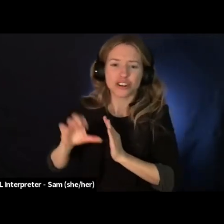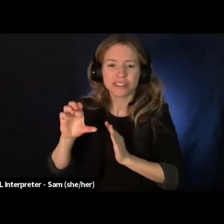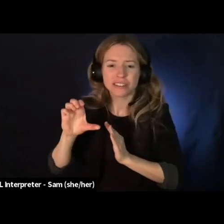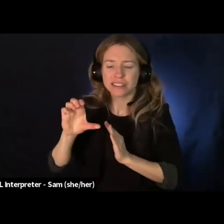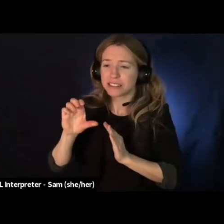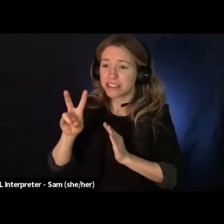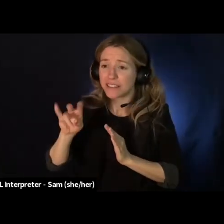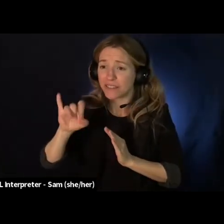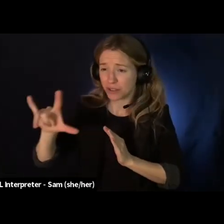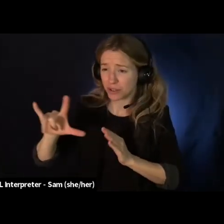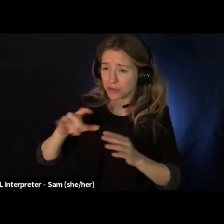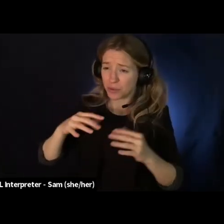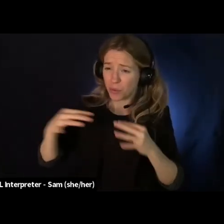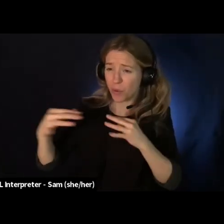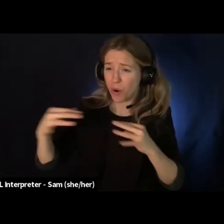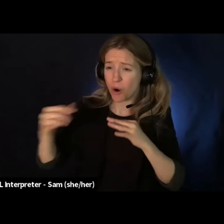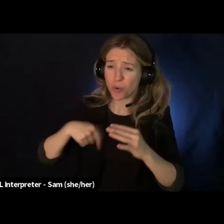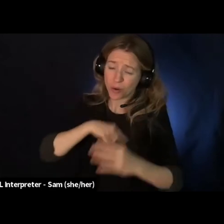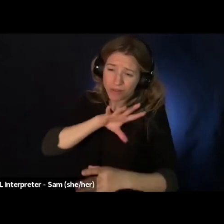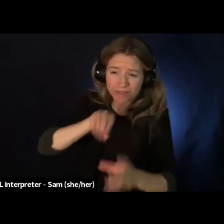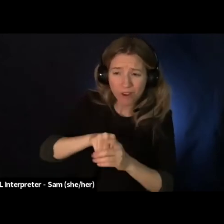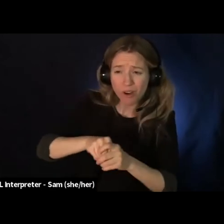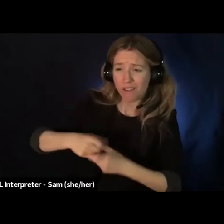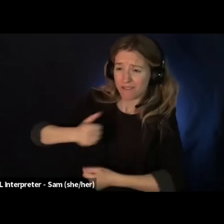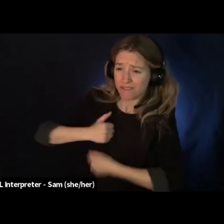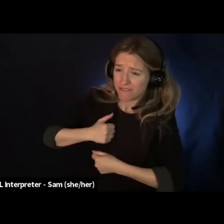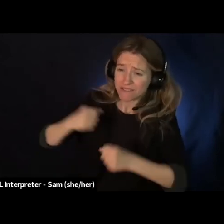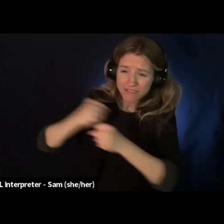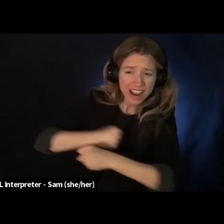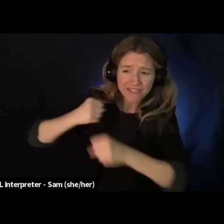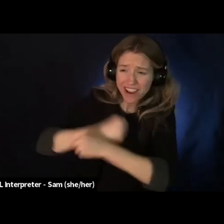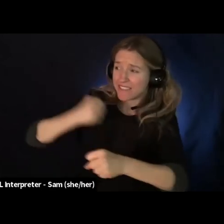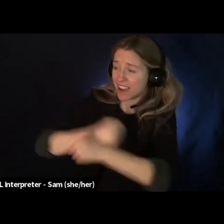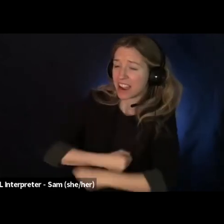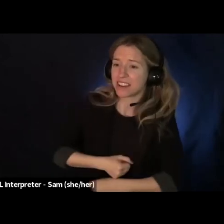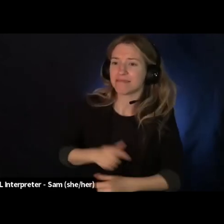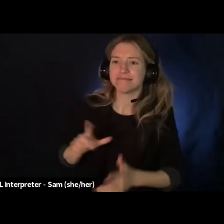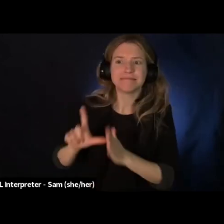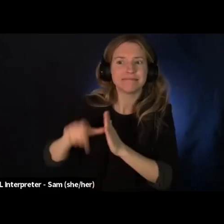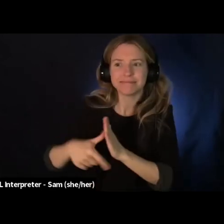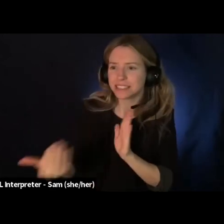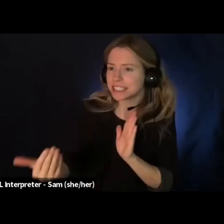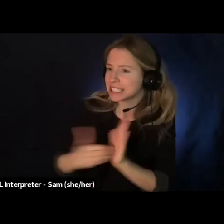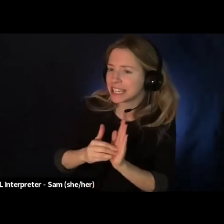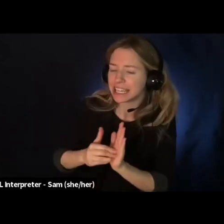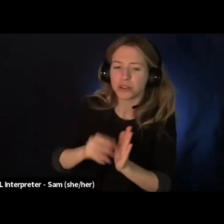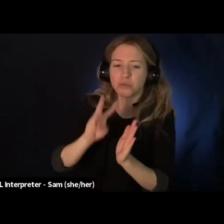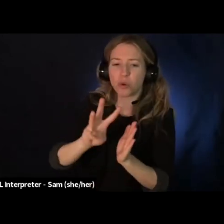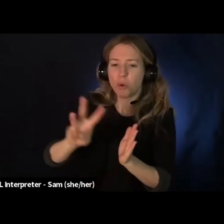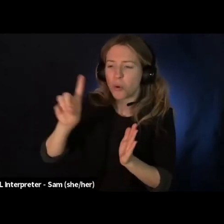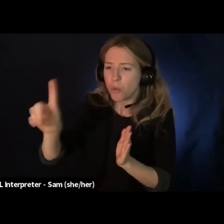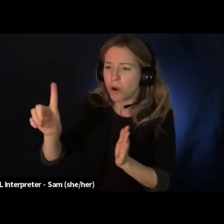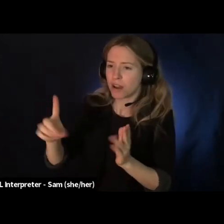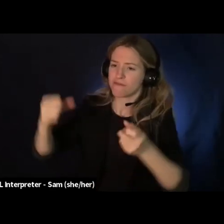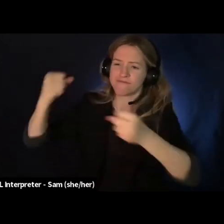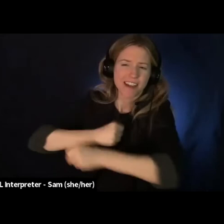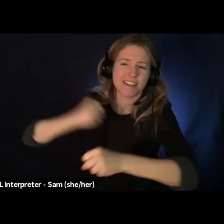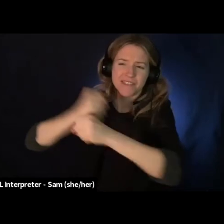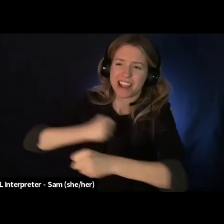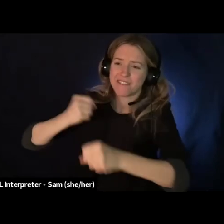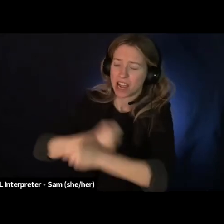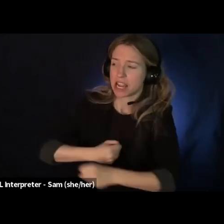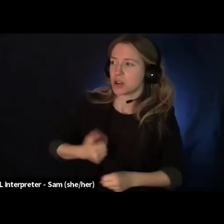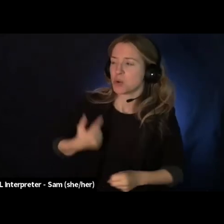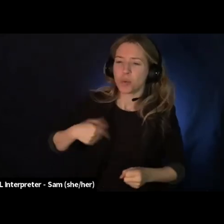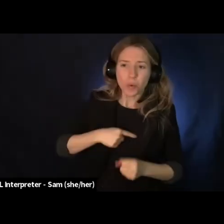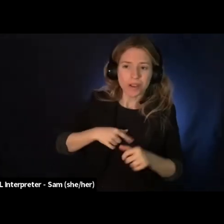stayed here to still defend this. The Ramapo Muncie people who are still denied, you know,